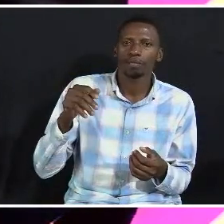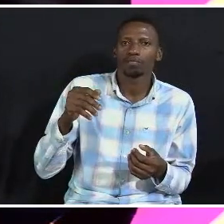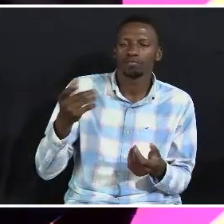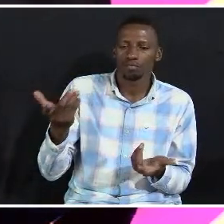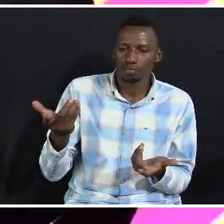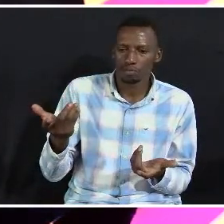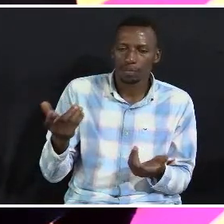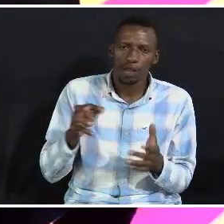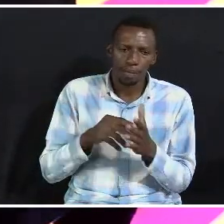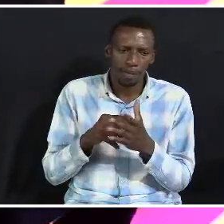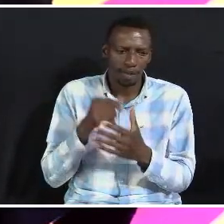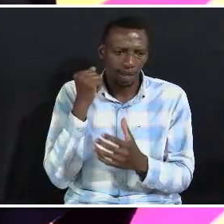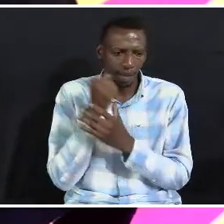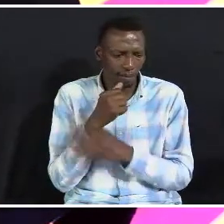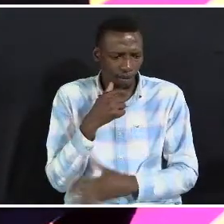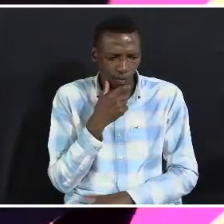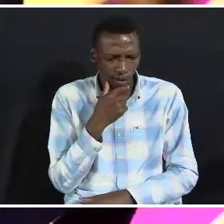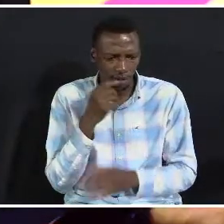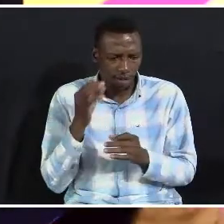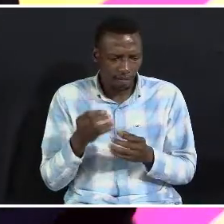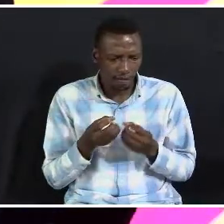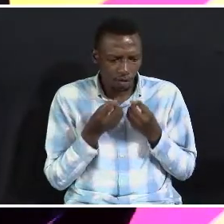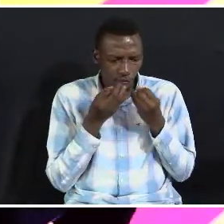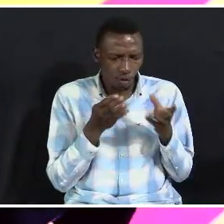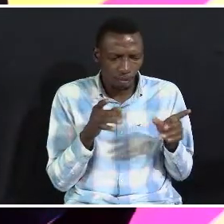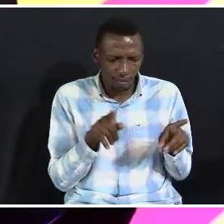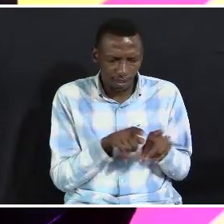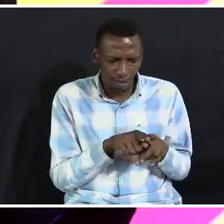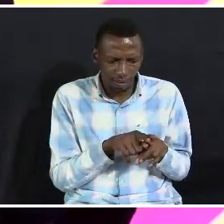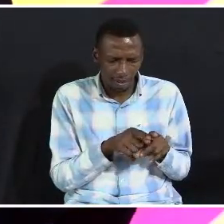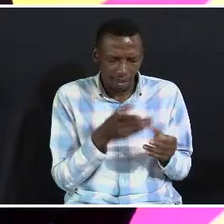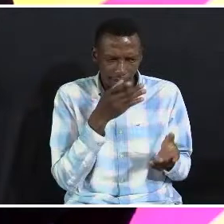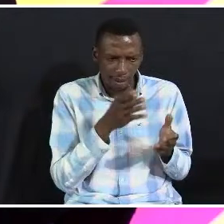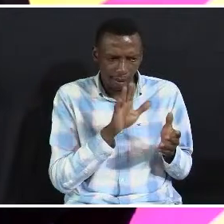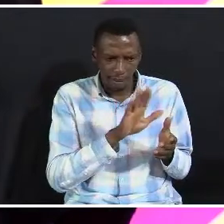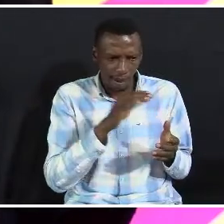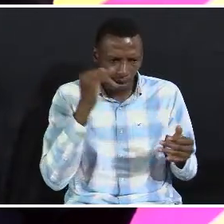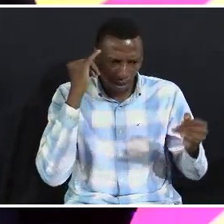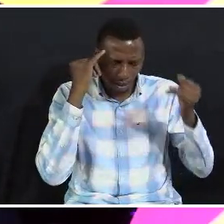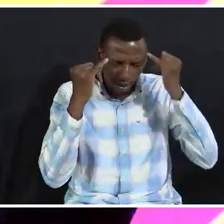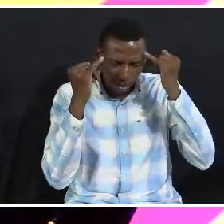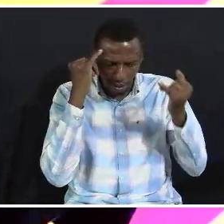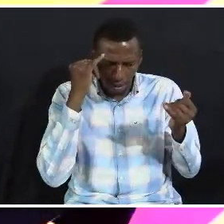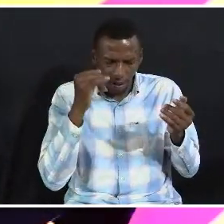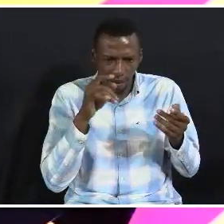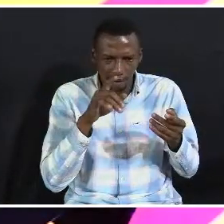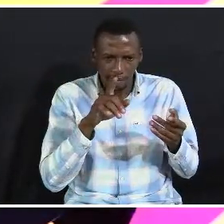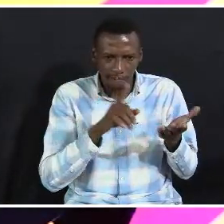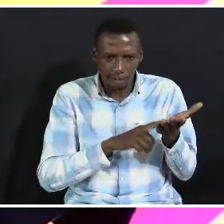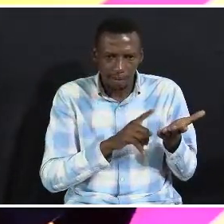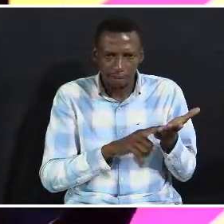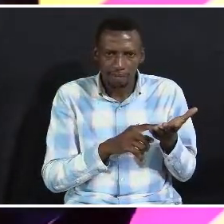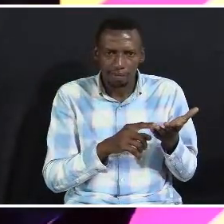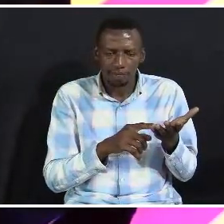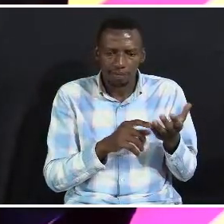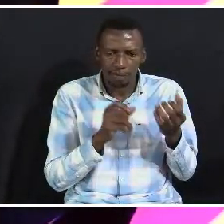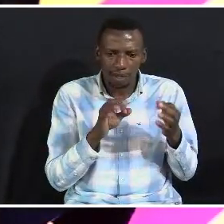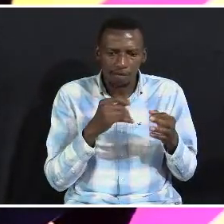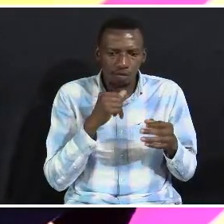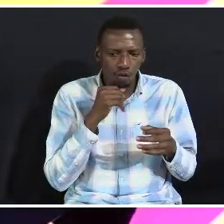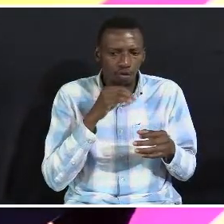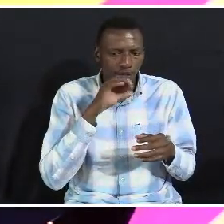the same to her, she may also suggest it is not the son, it is a calf.